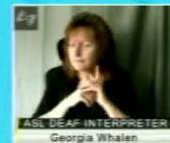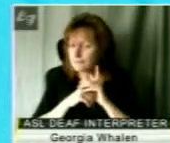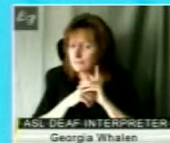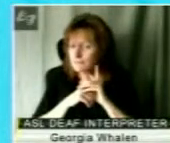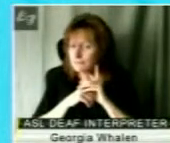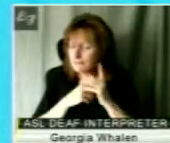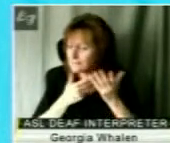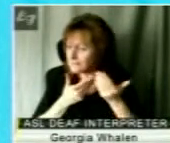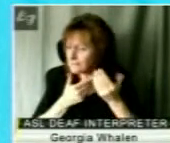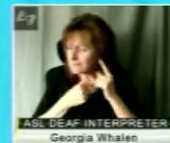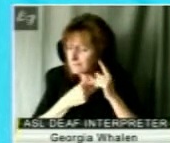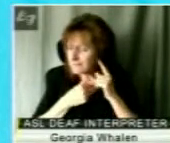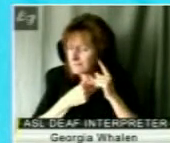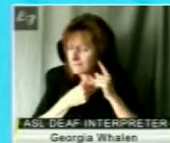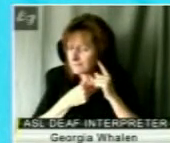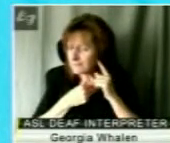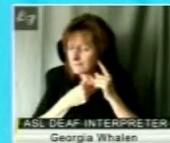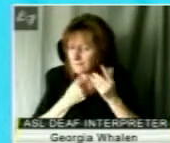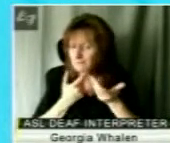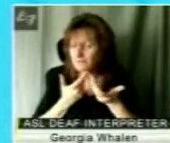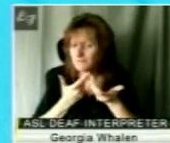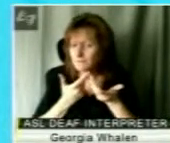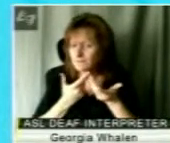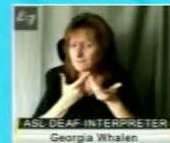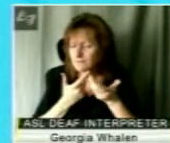Are you there, Dawn?